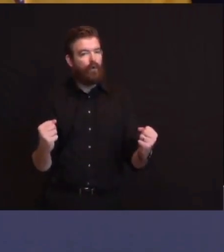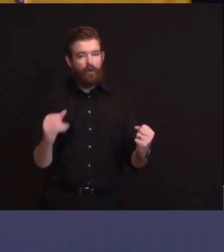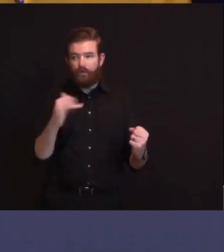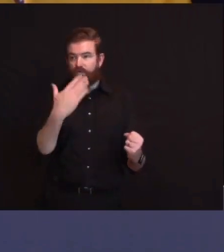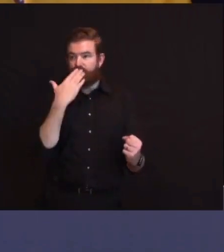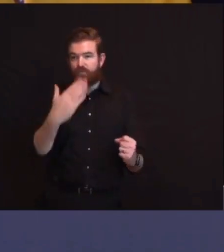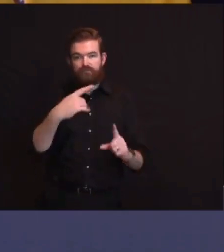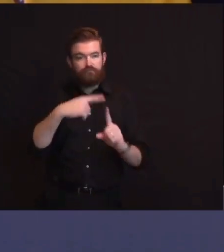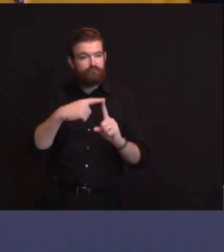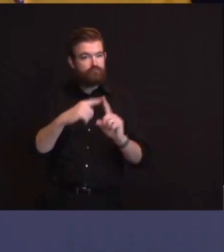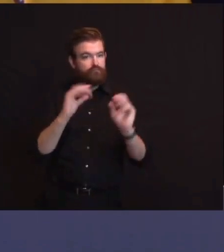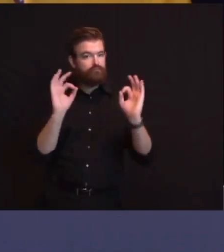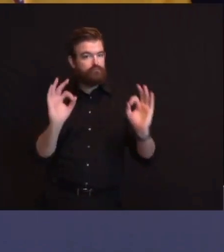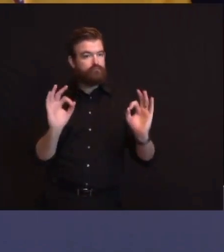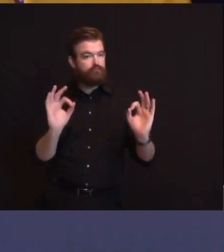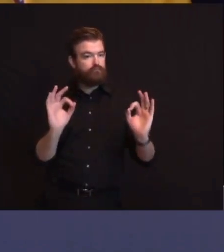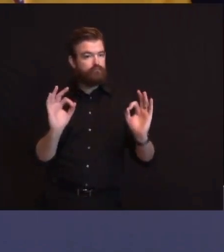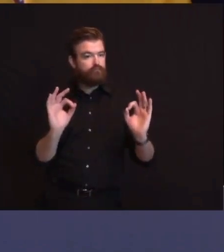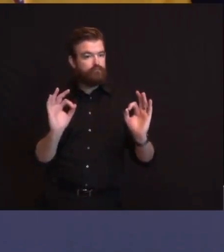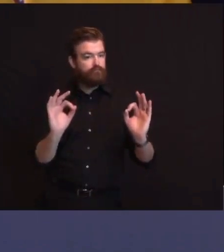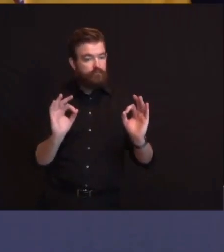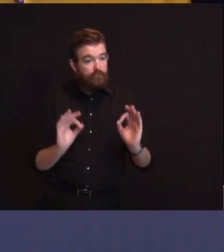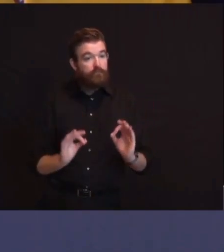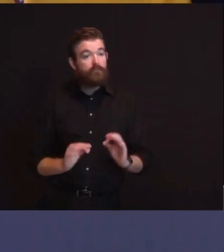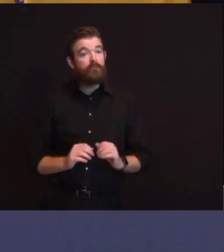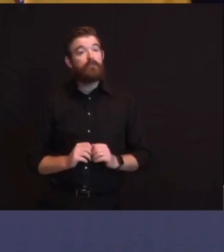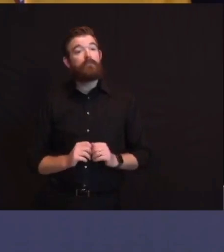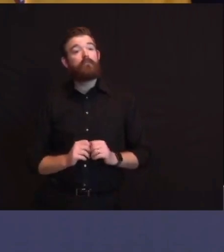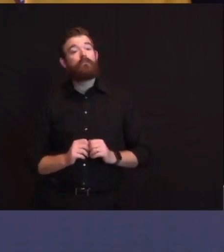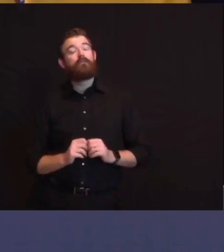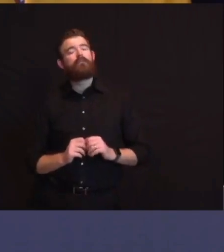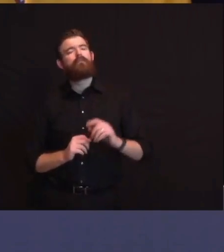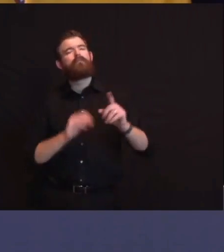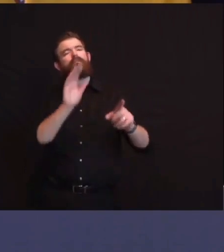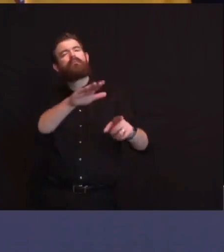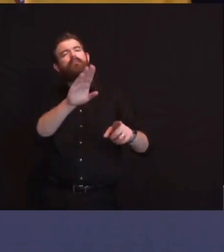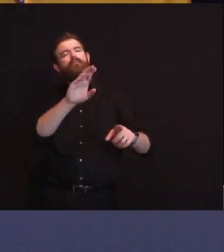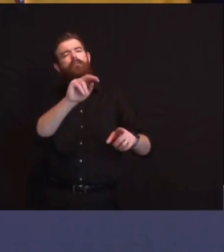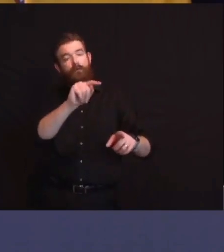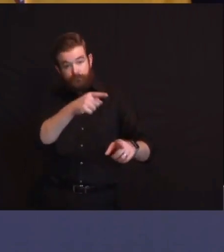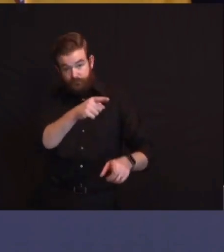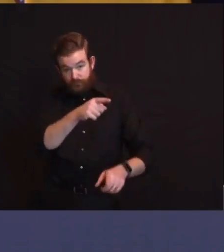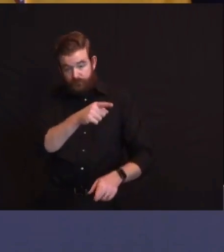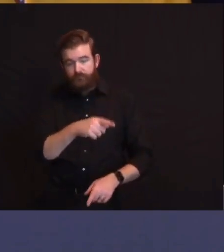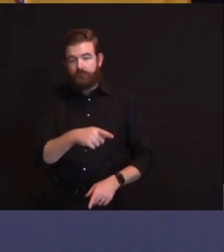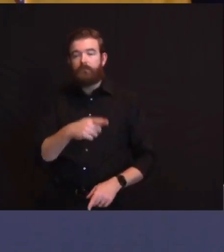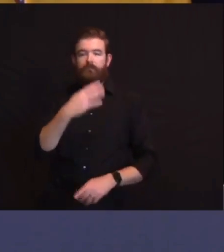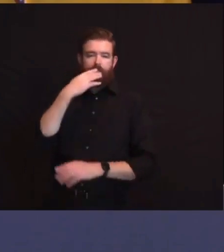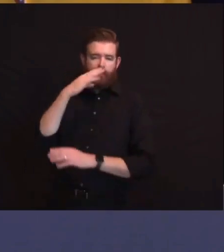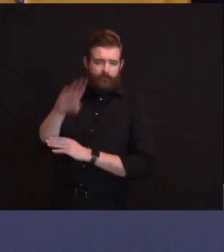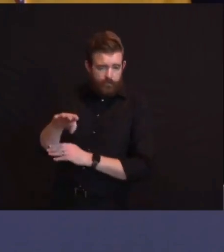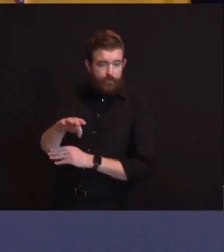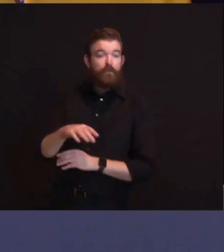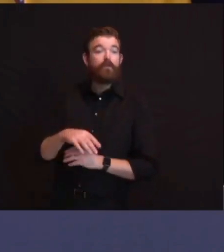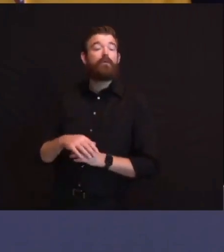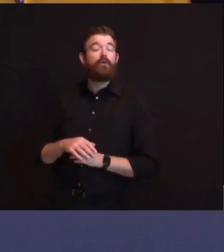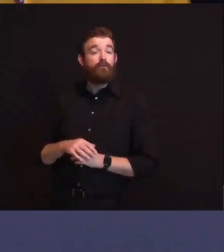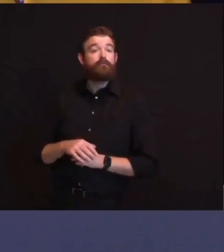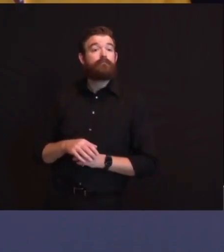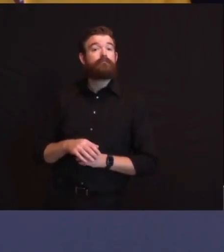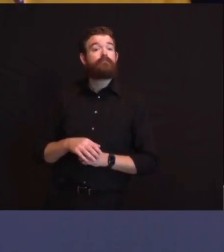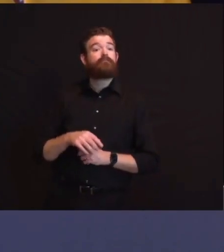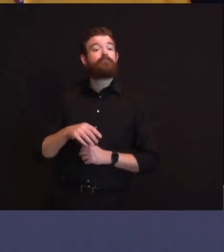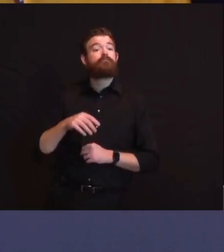that. Brent, good afternoon. Good afternoon. What data shows that a close contact sport like wrestling is now allowed,